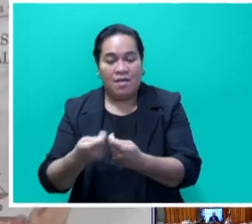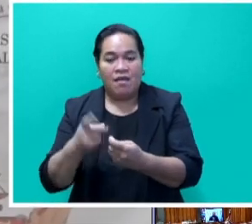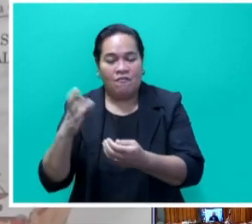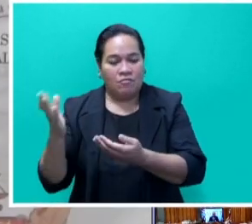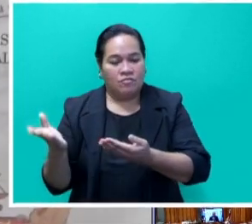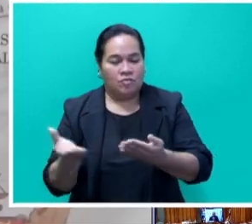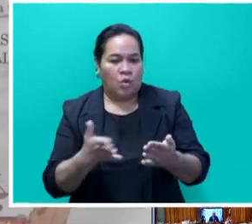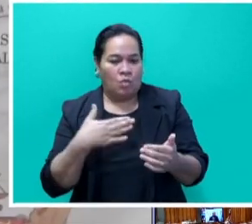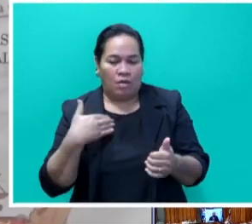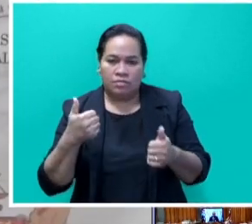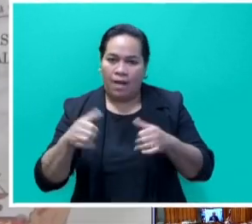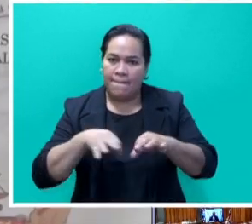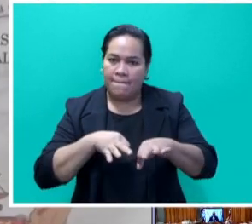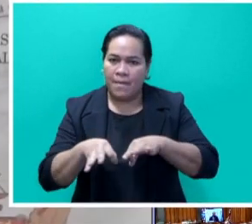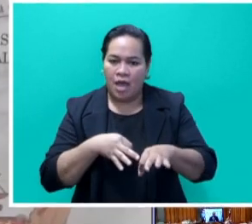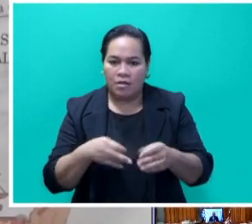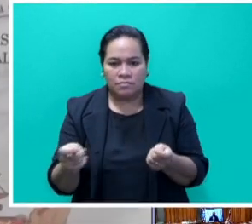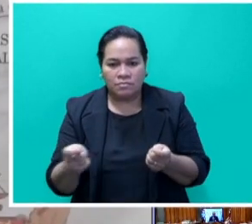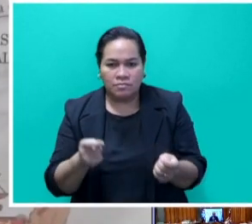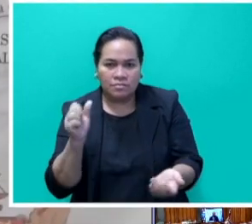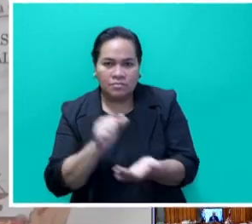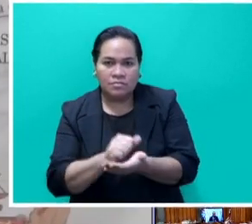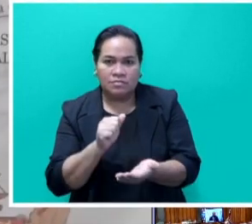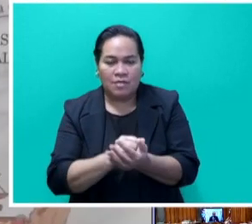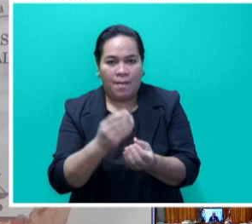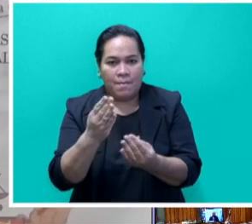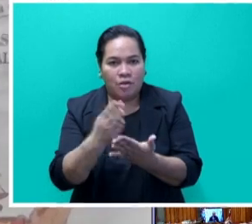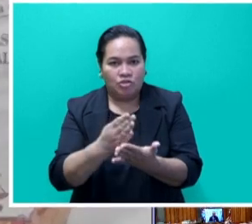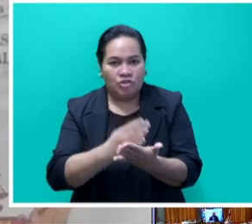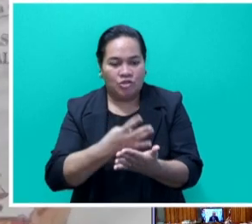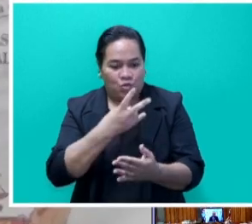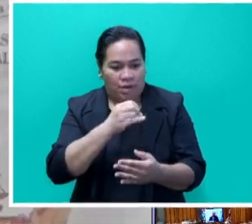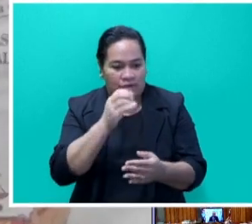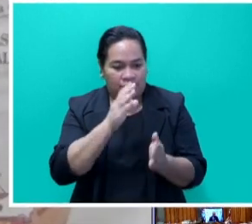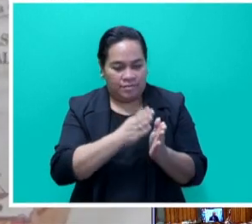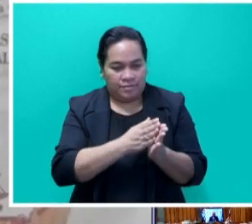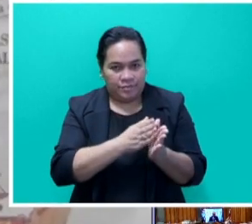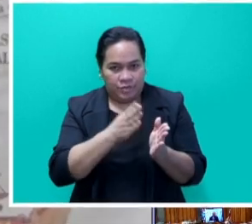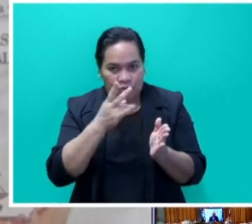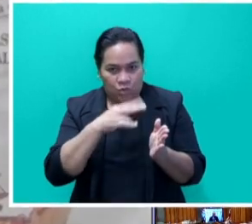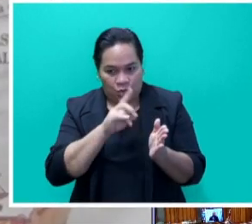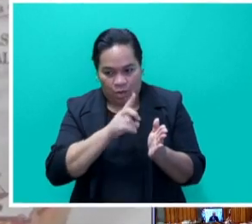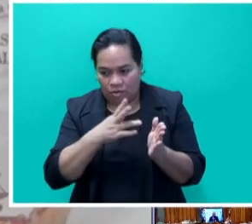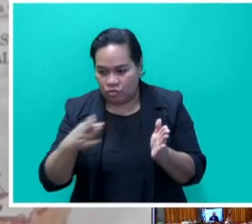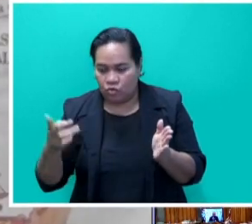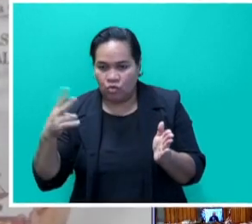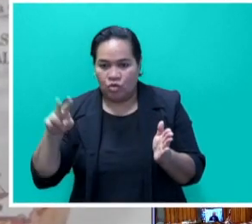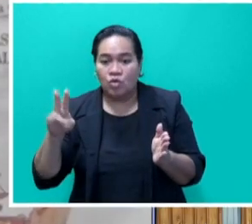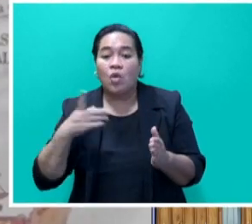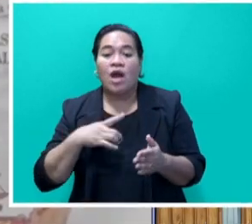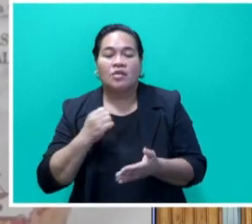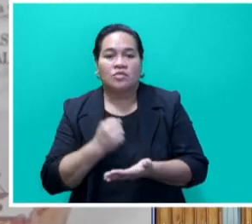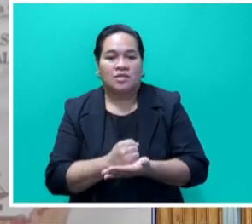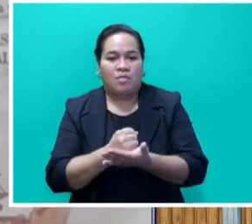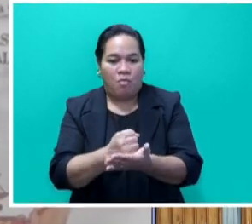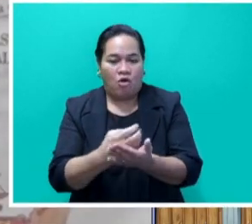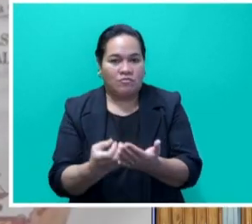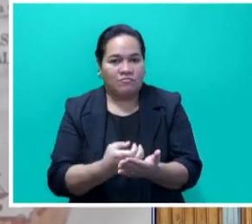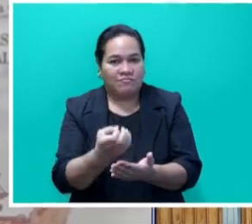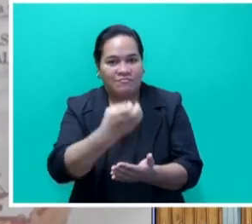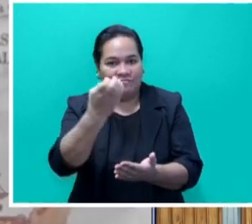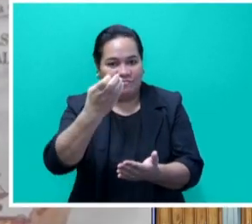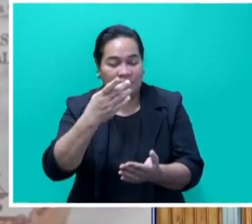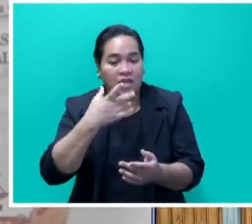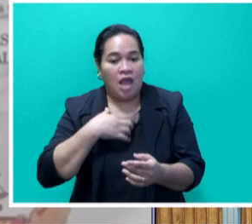a well-planned and coordinated 2021-2022 budget to support our economic recovery. A brave budget, a